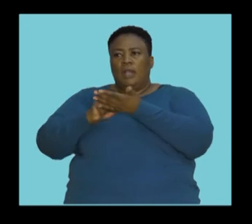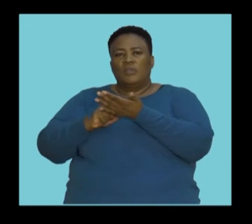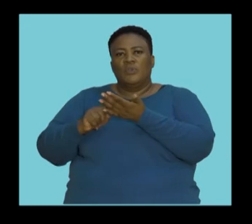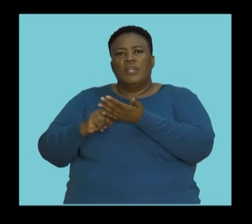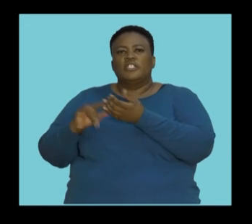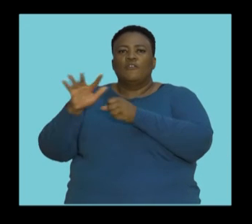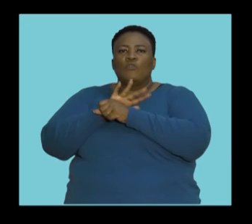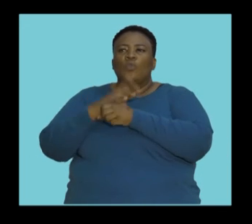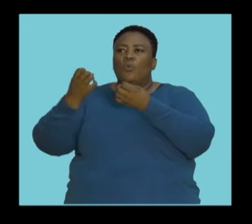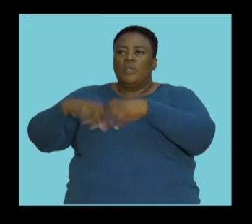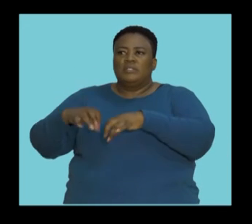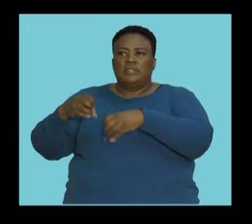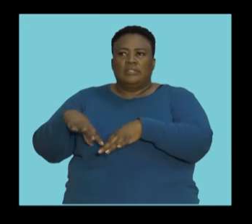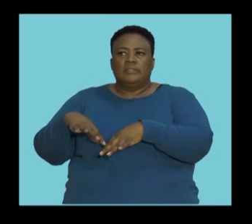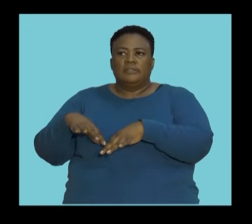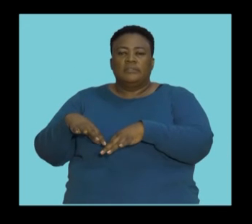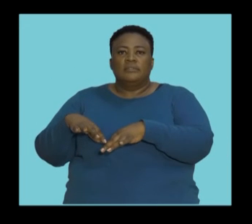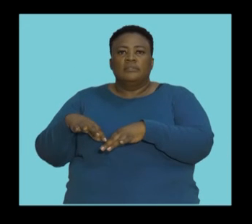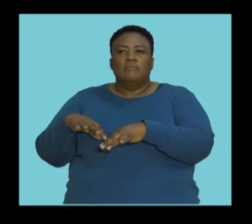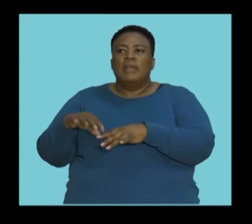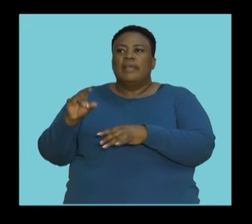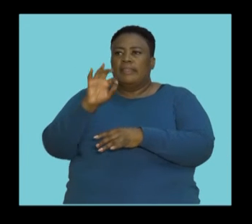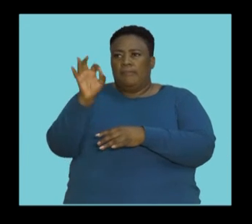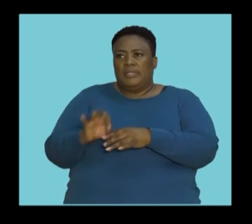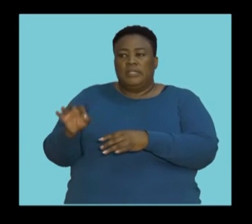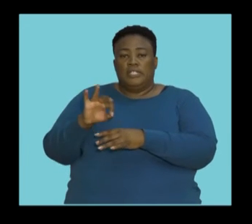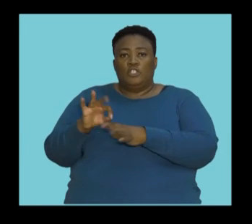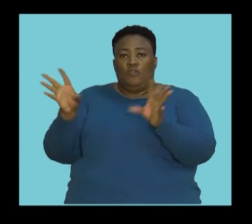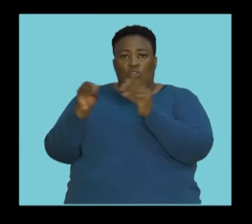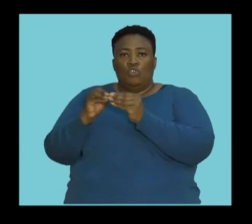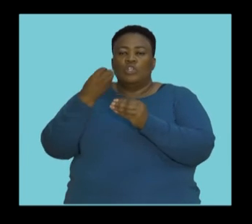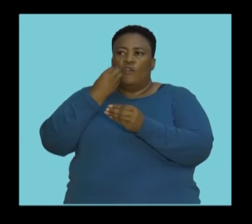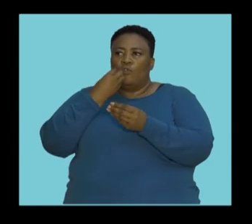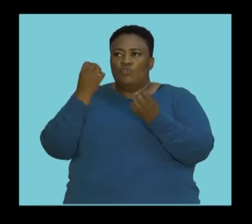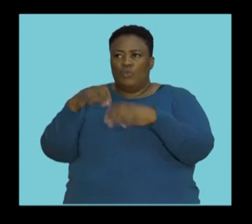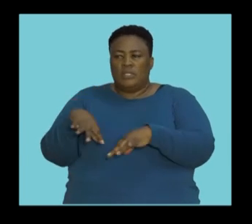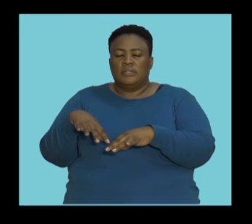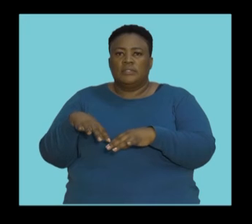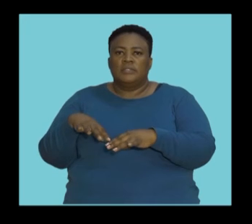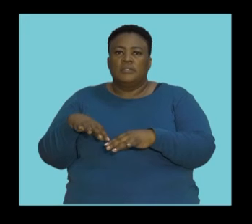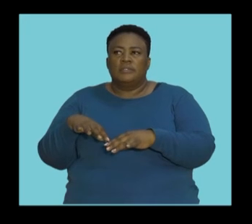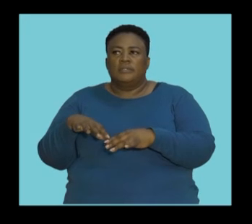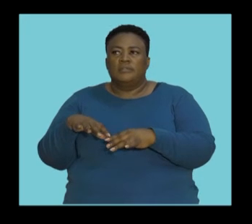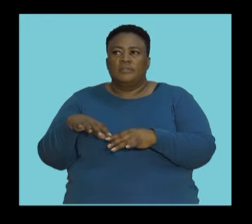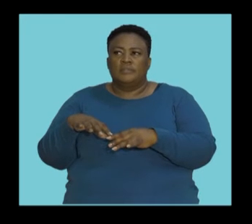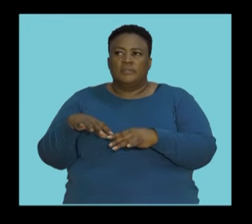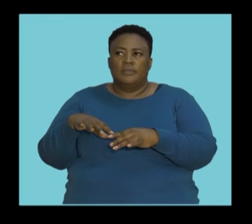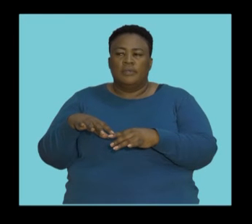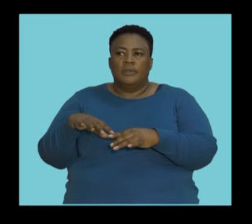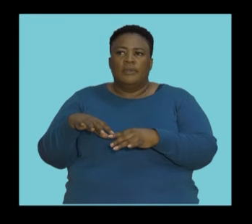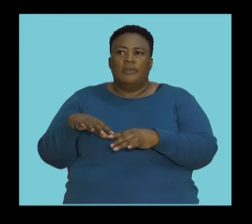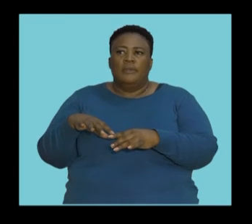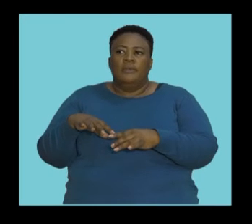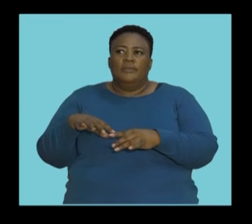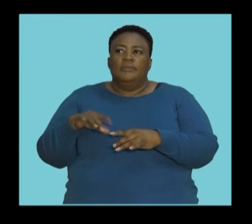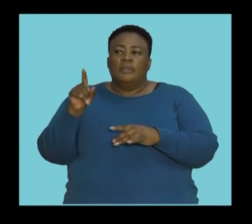wastage by consumer as a percentage of the total food waste. So we've got to look at, for Sub-Saharan Africa,